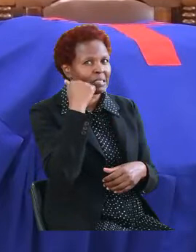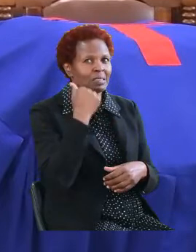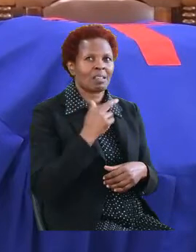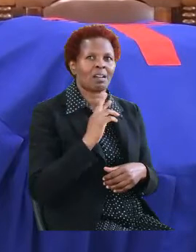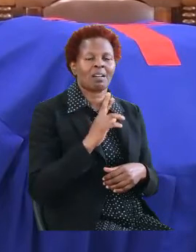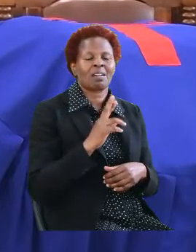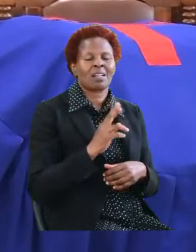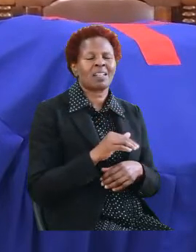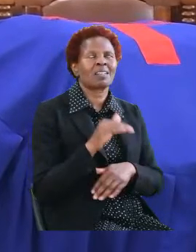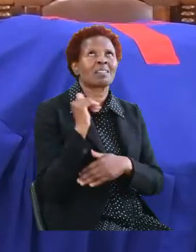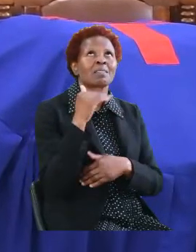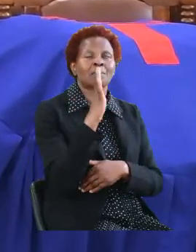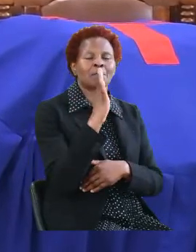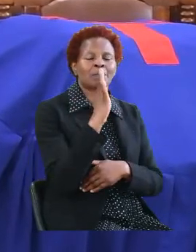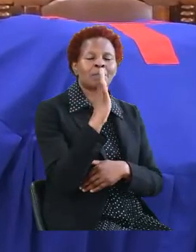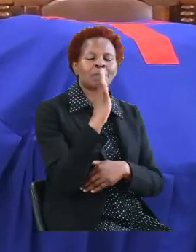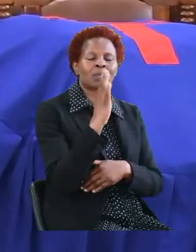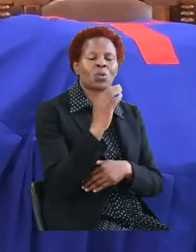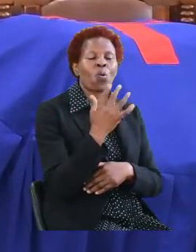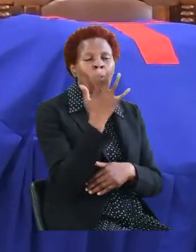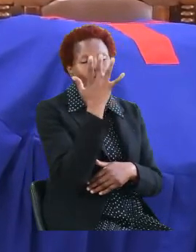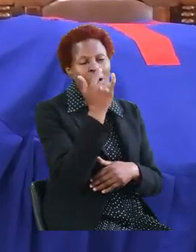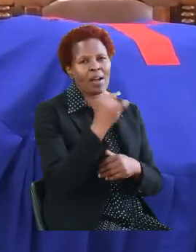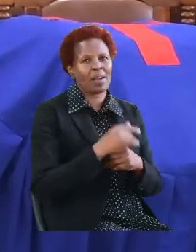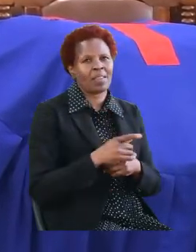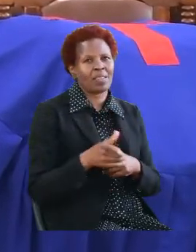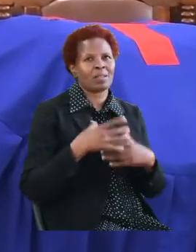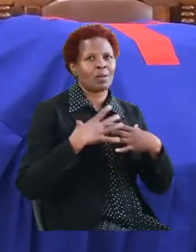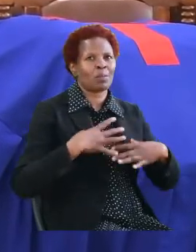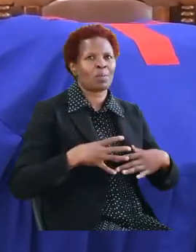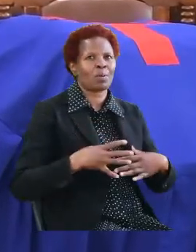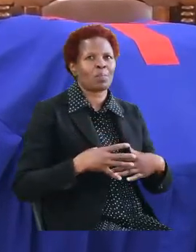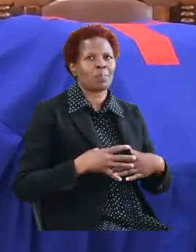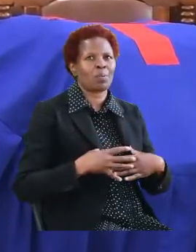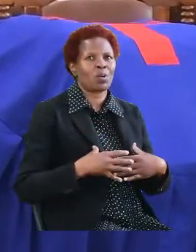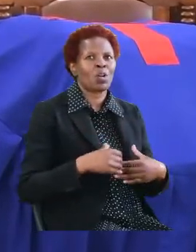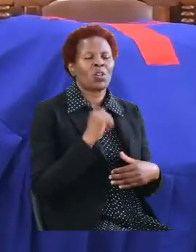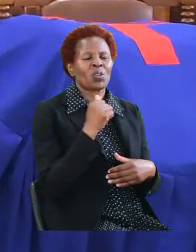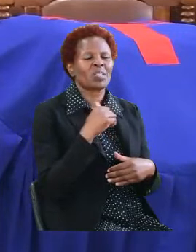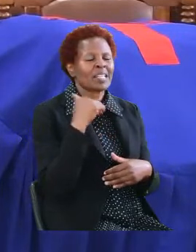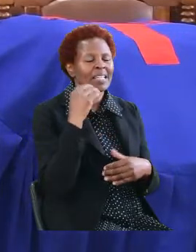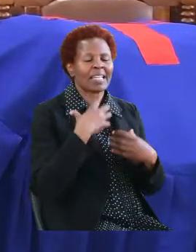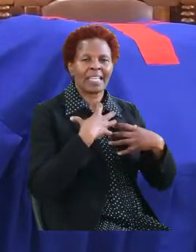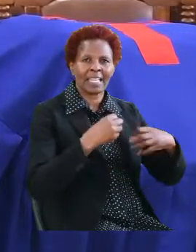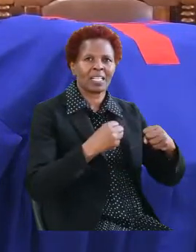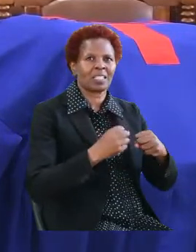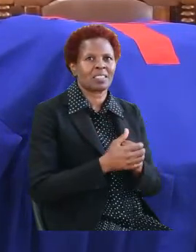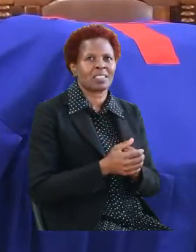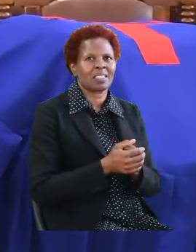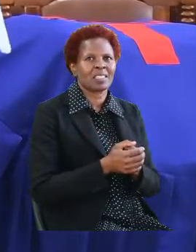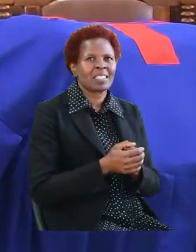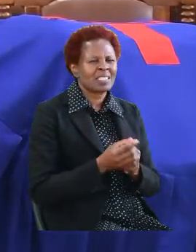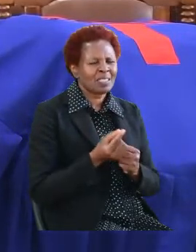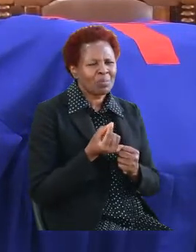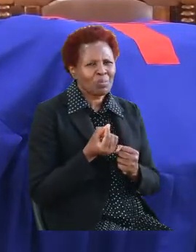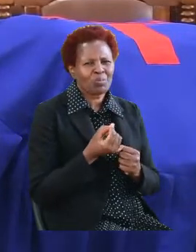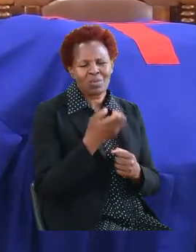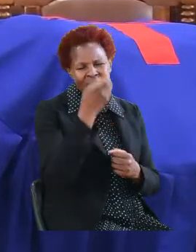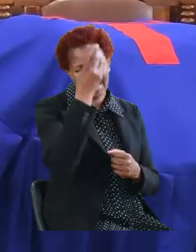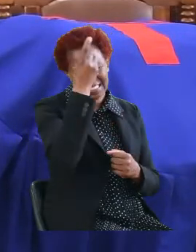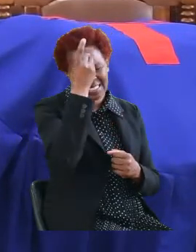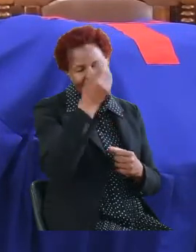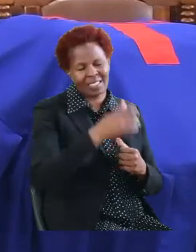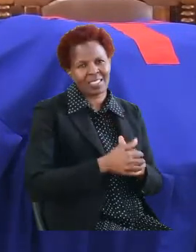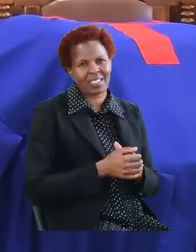and asked the Lord, why are these people not getting healed? Even simple diseases,